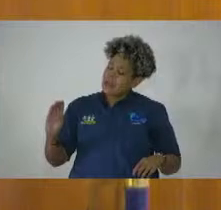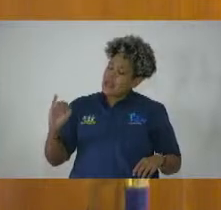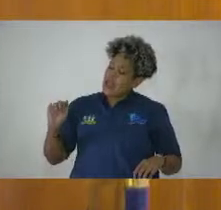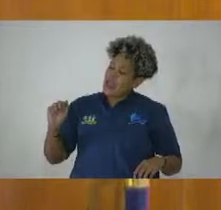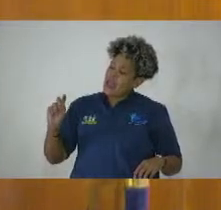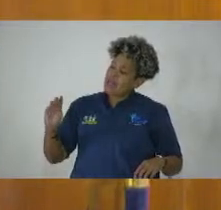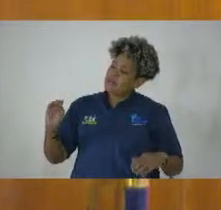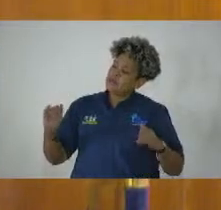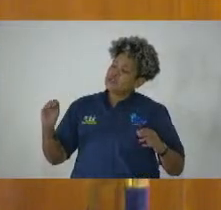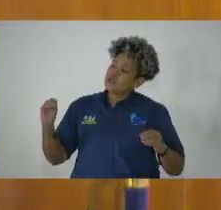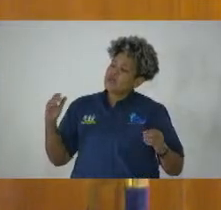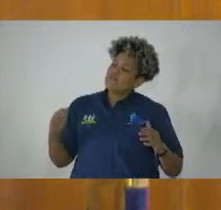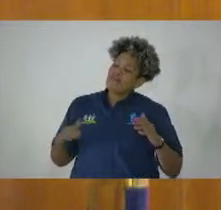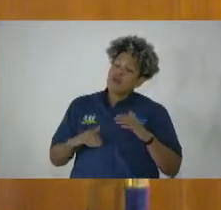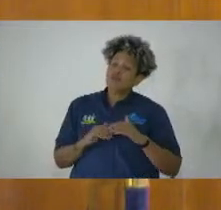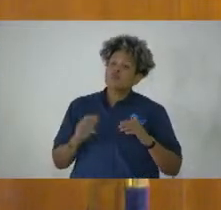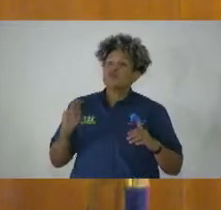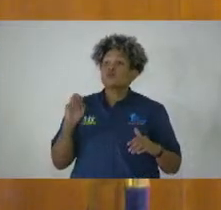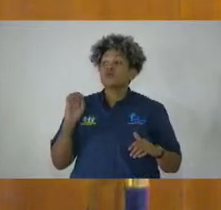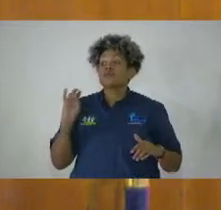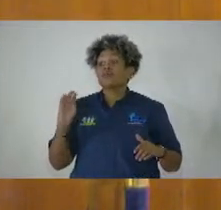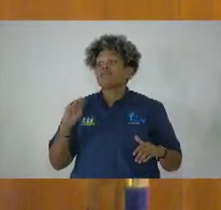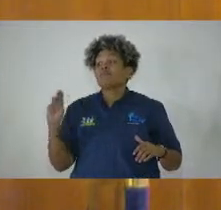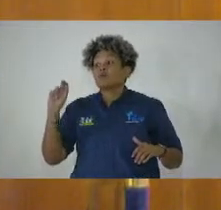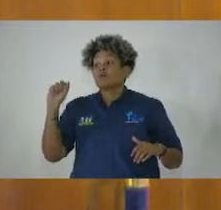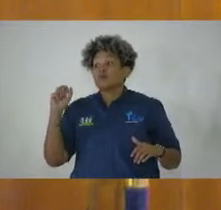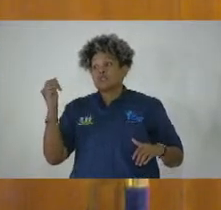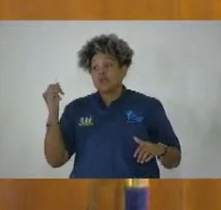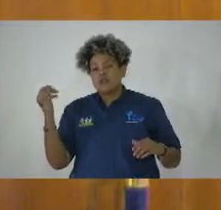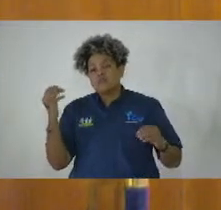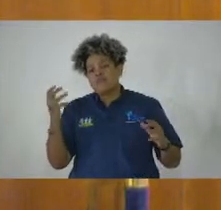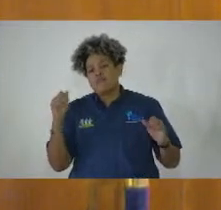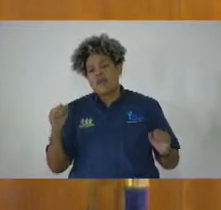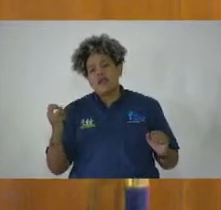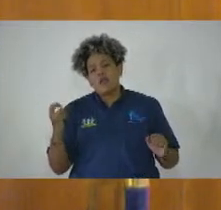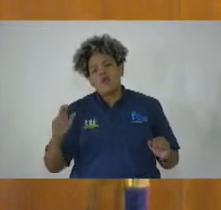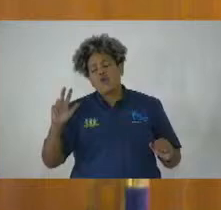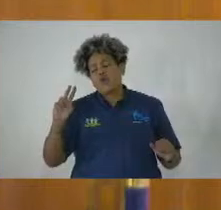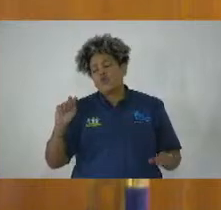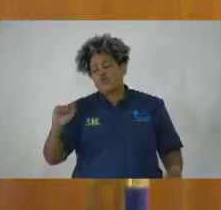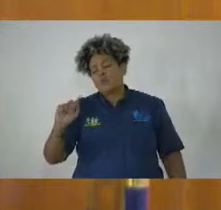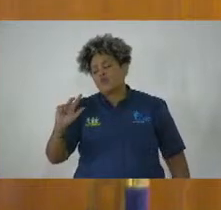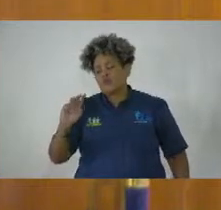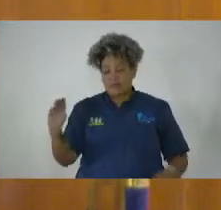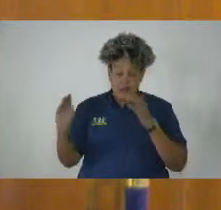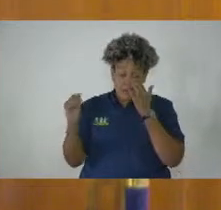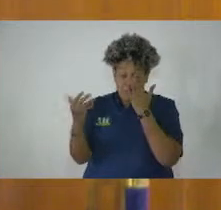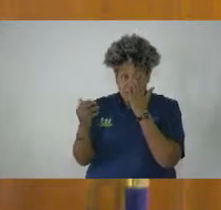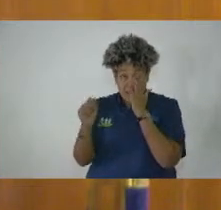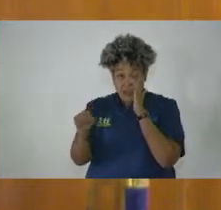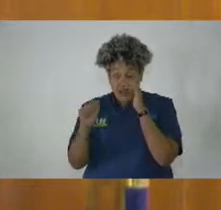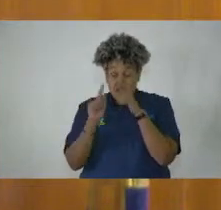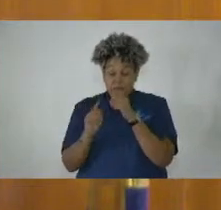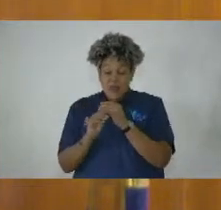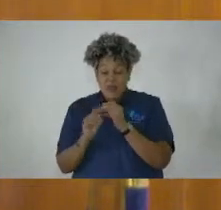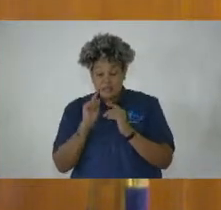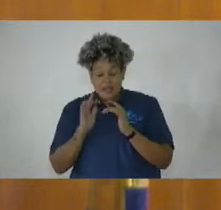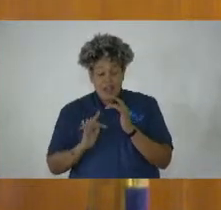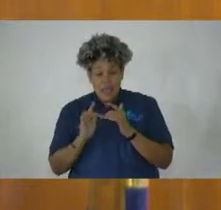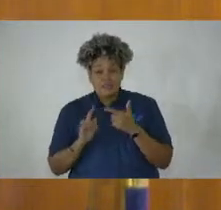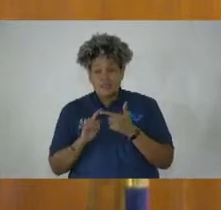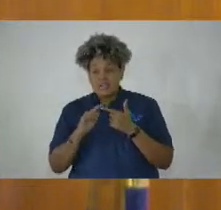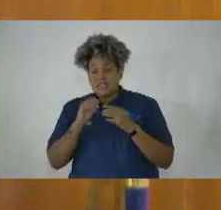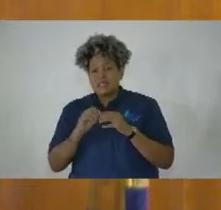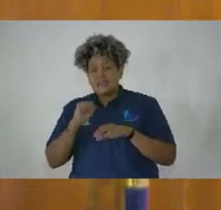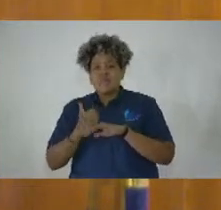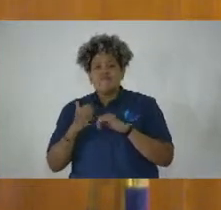can provide up to $207 million or 32.3 billion. But the latter is in the form